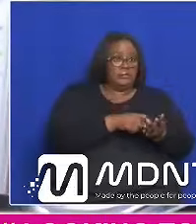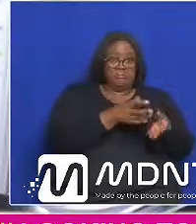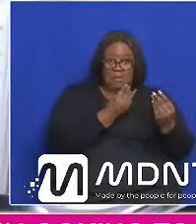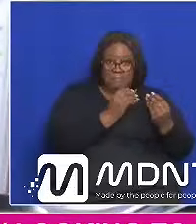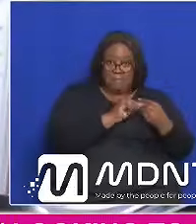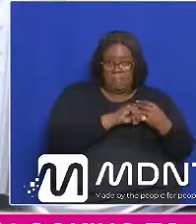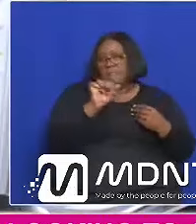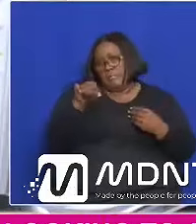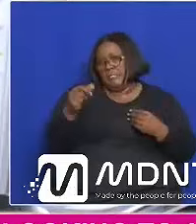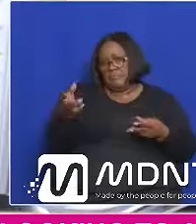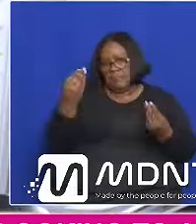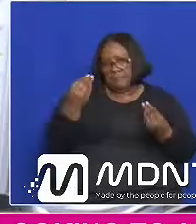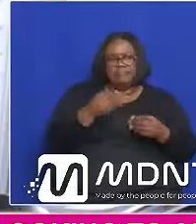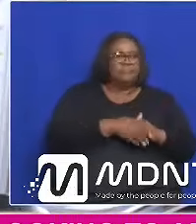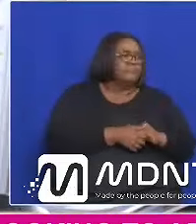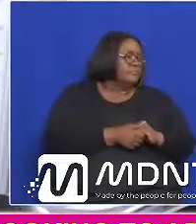Okay.